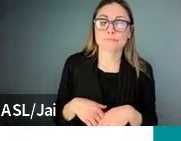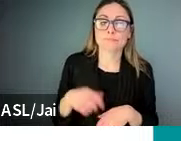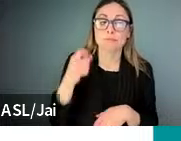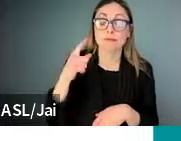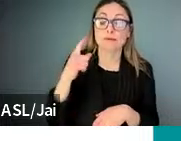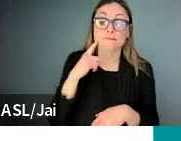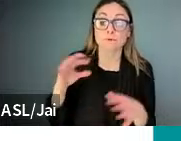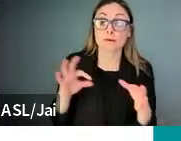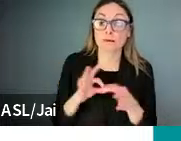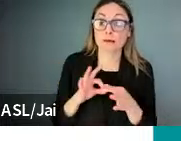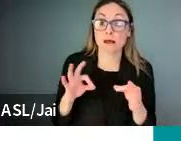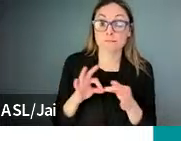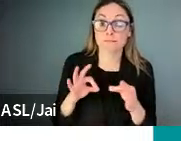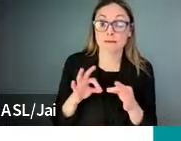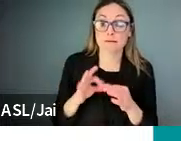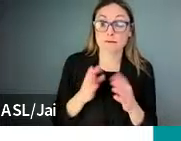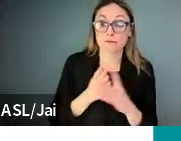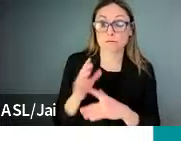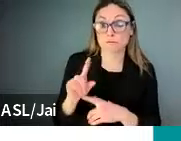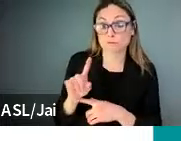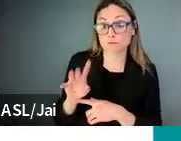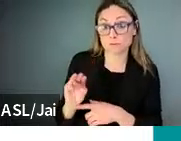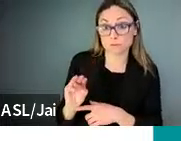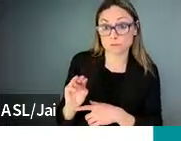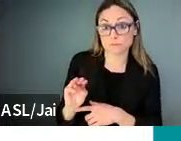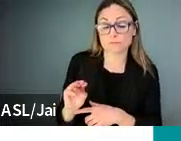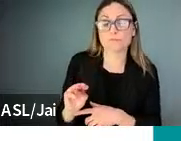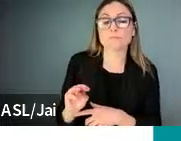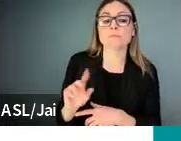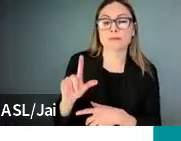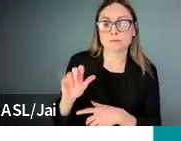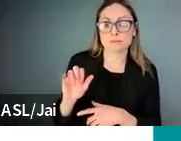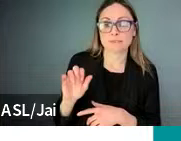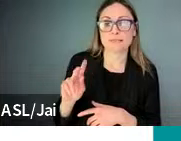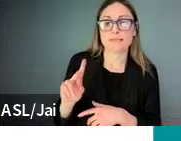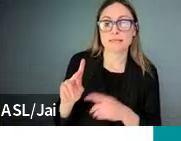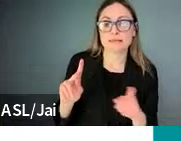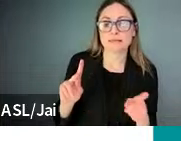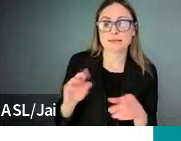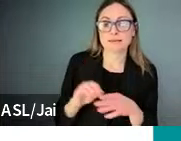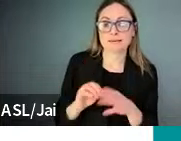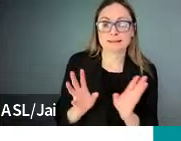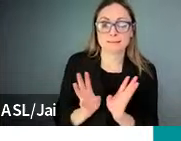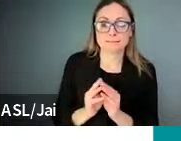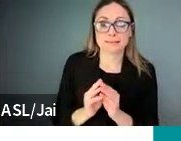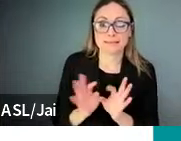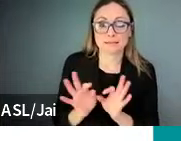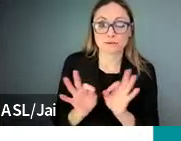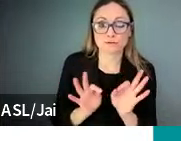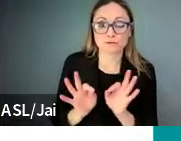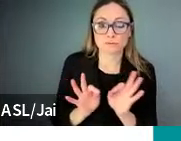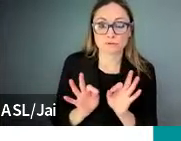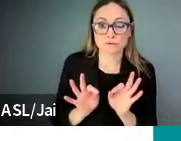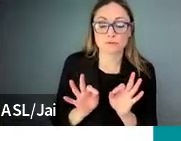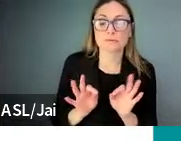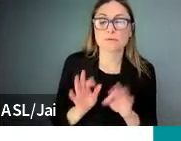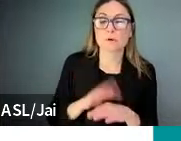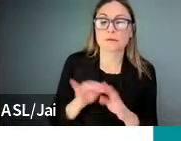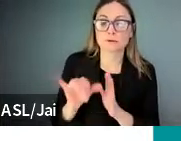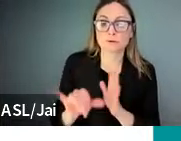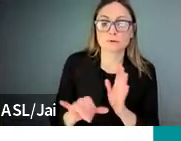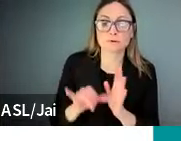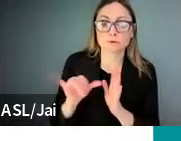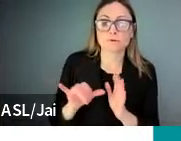comment instructions through Zoom, please use the link located in the meeting description on the YouTube